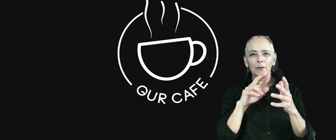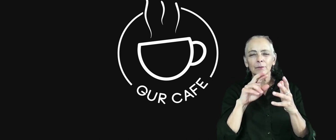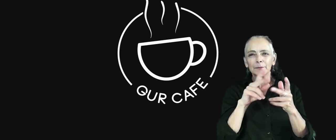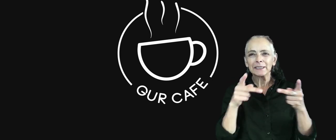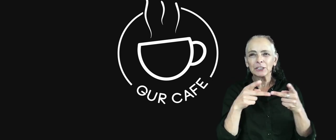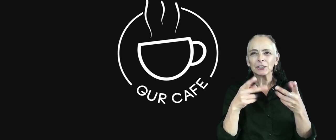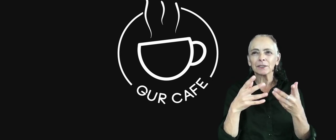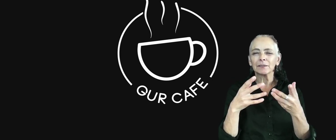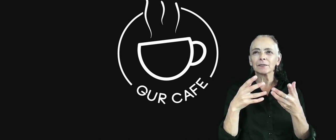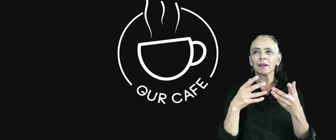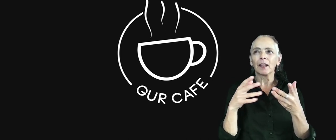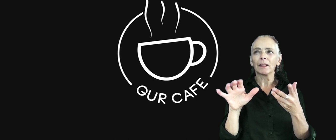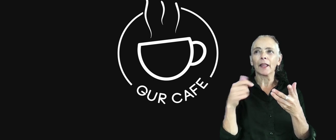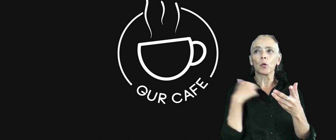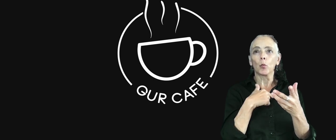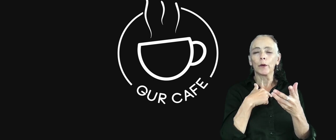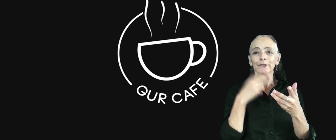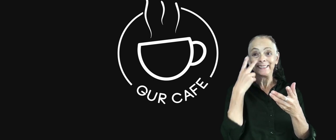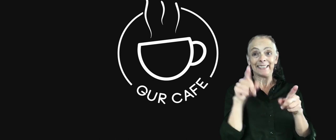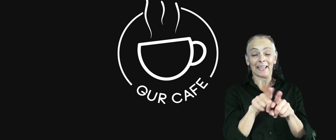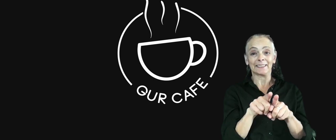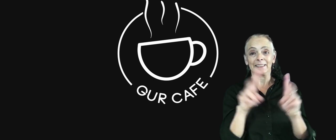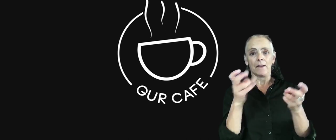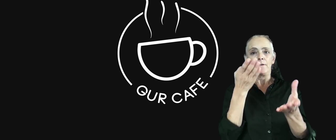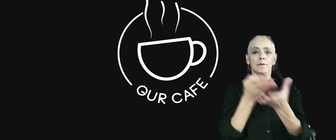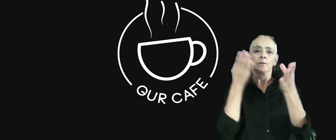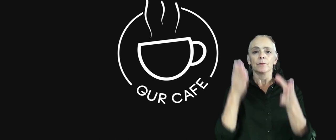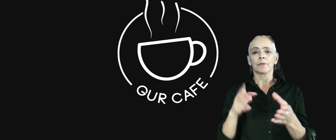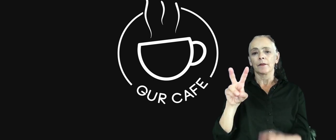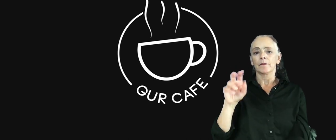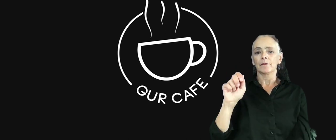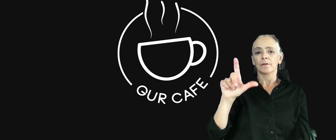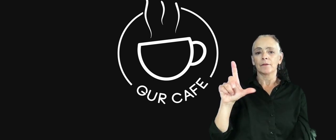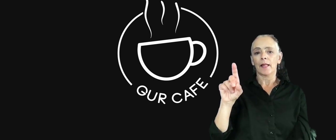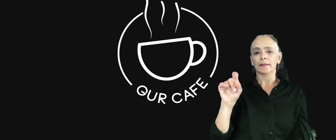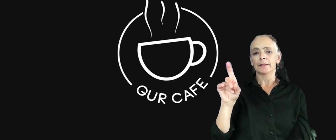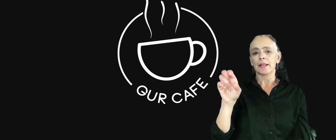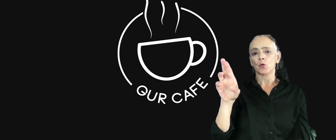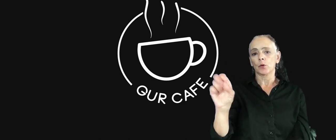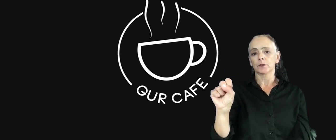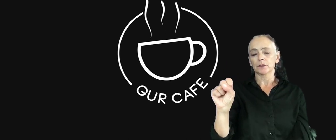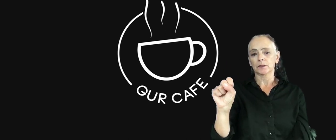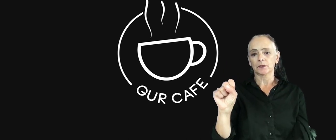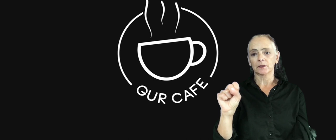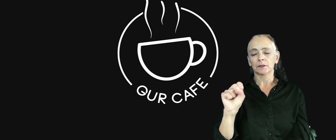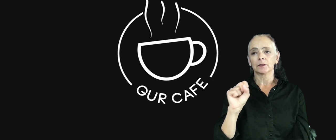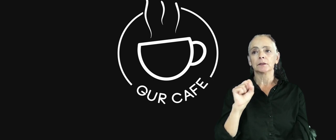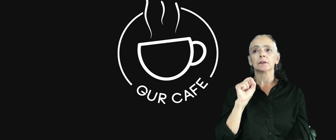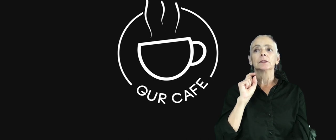about the validators. Yes. But at the same time, this is